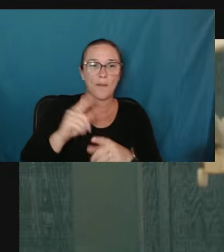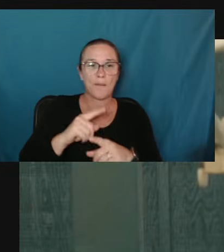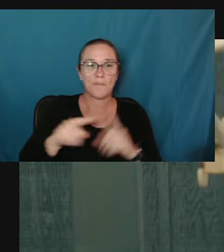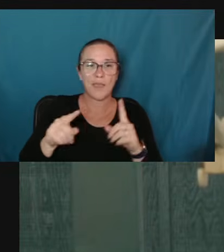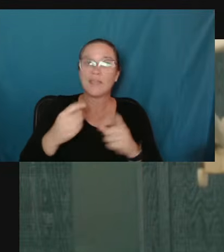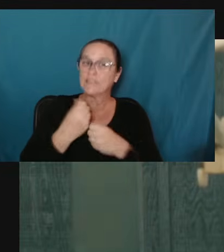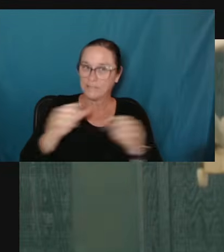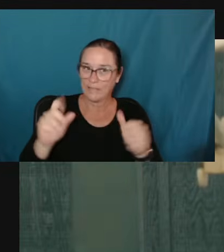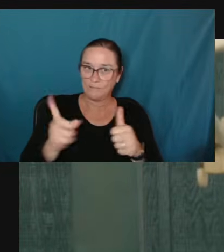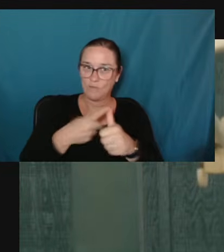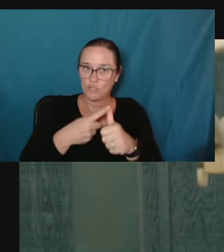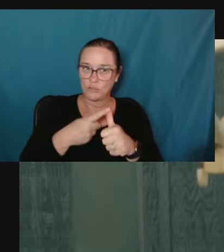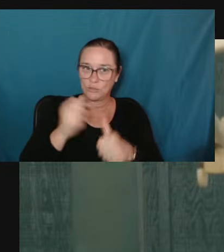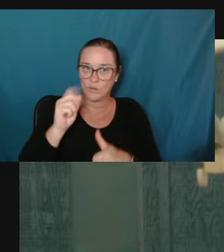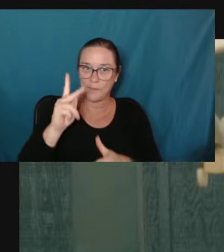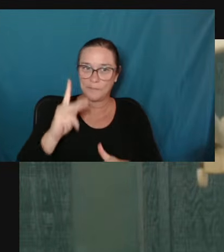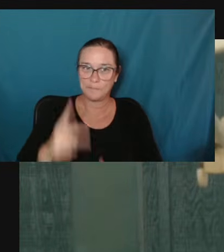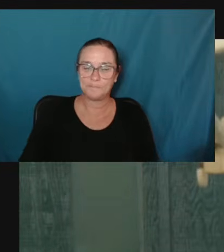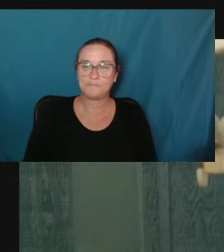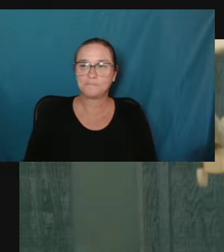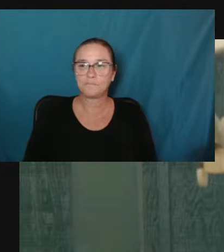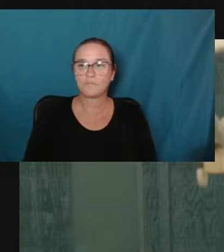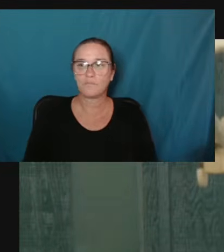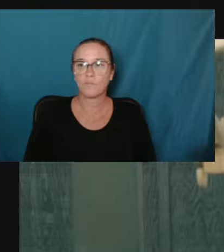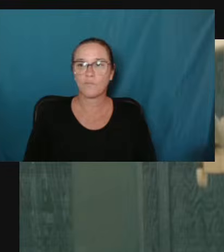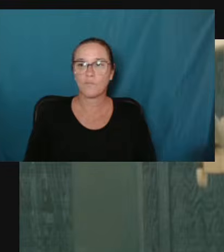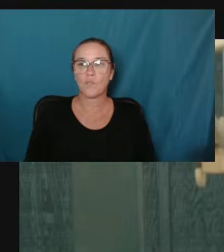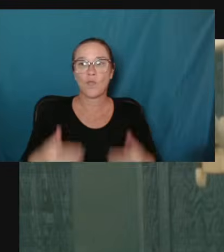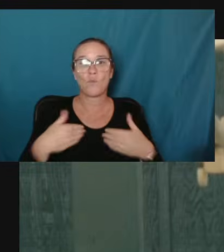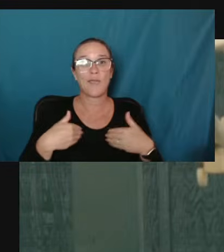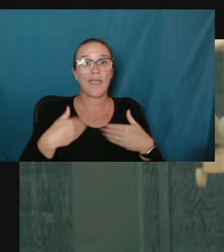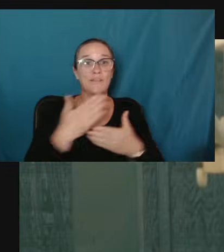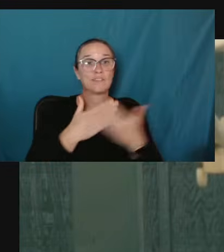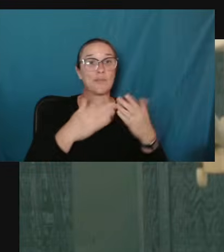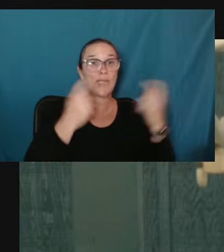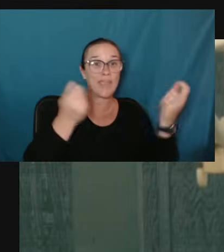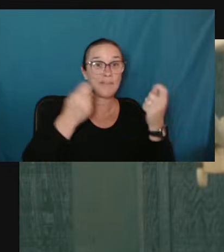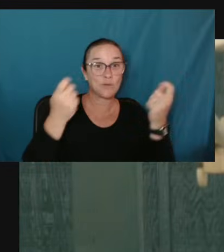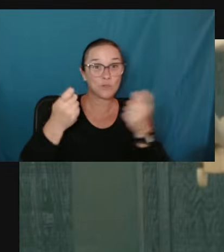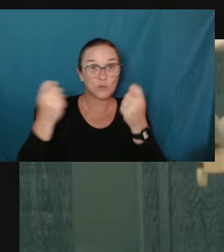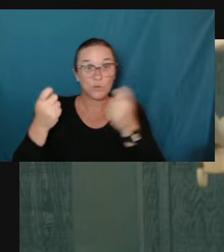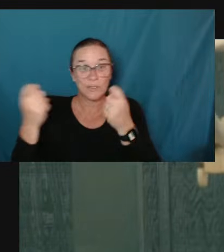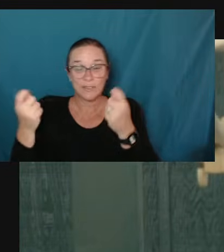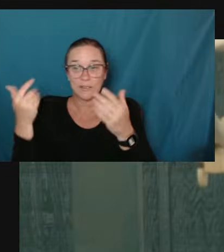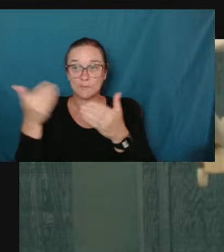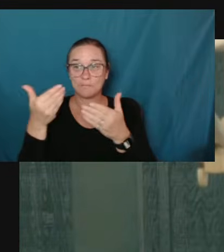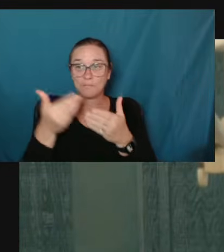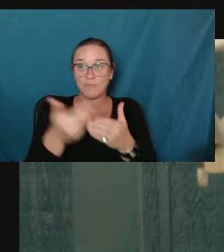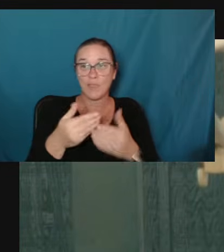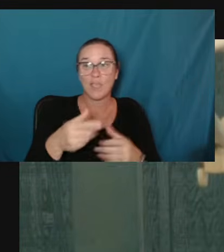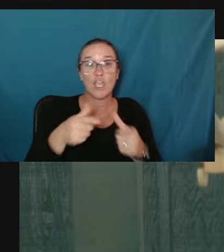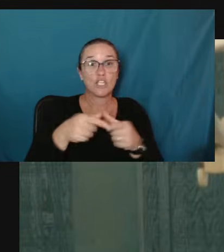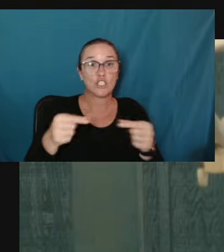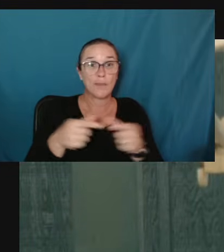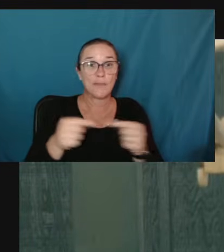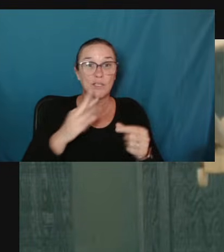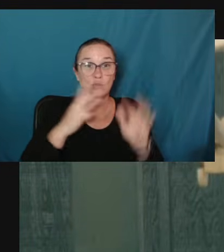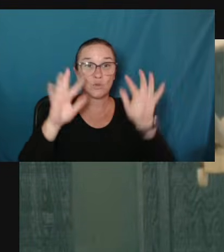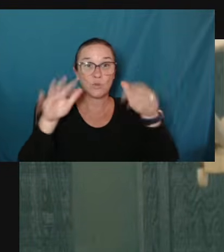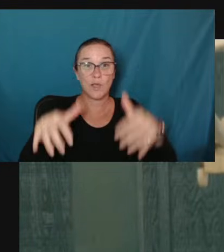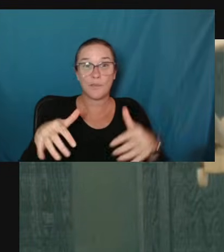All right. Also, we have some anniversaries coming up. The Japanese tsunami was